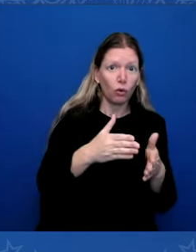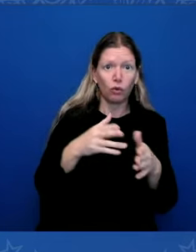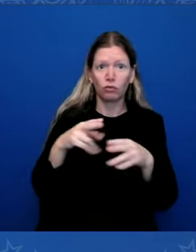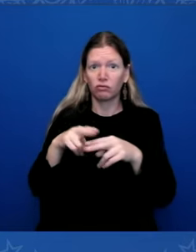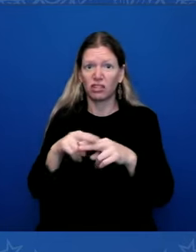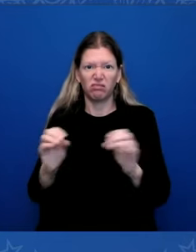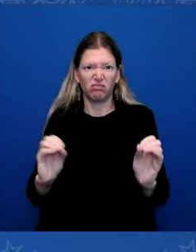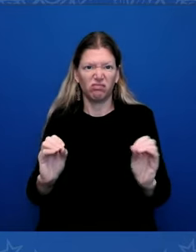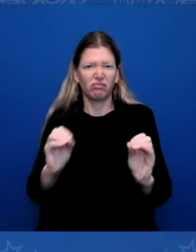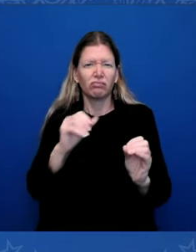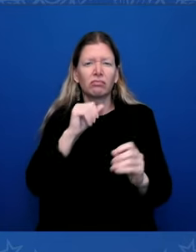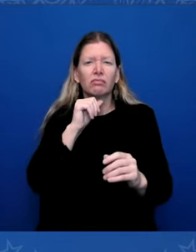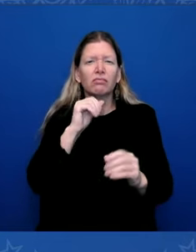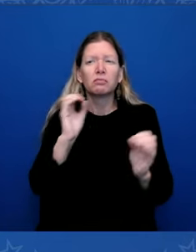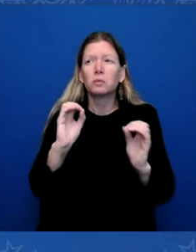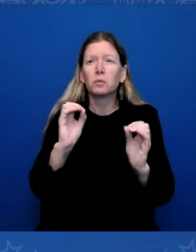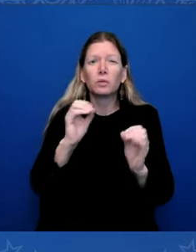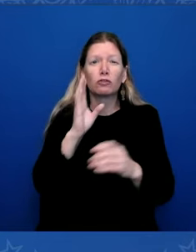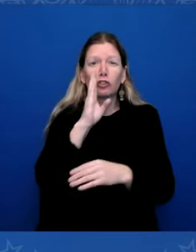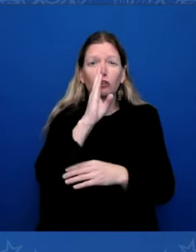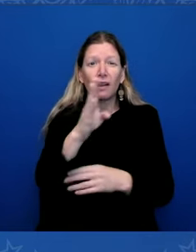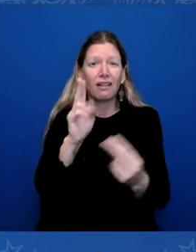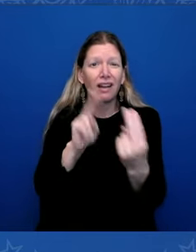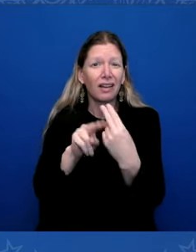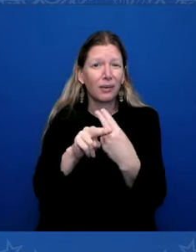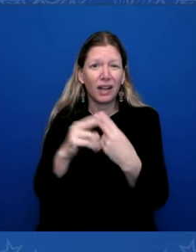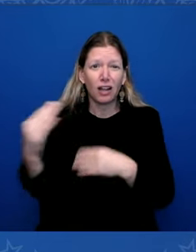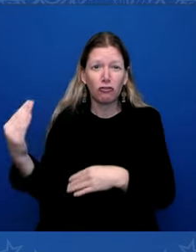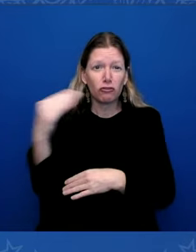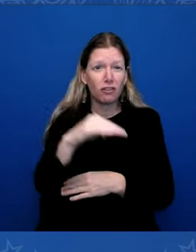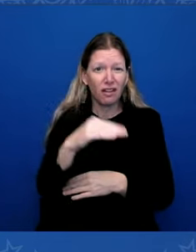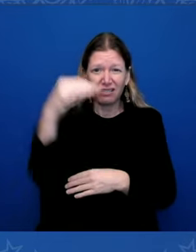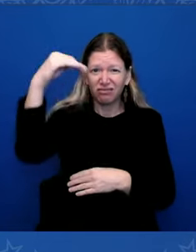there was one country in that vast continent that had